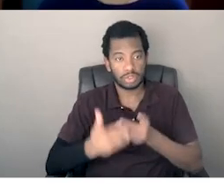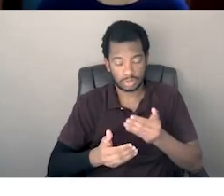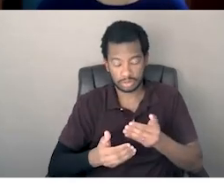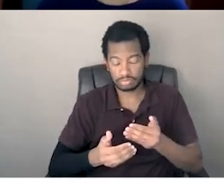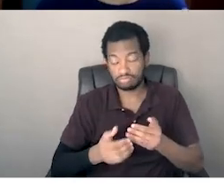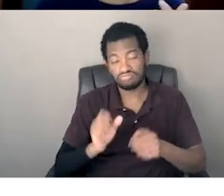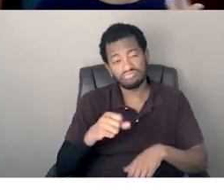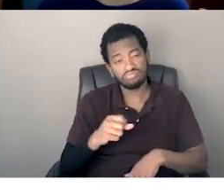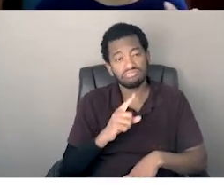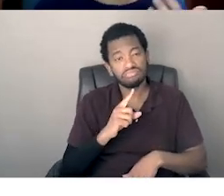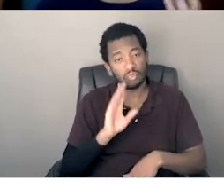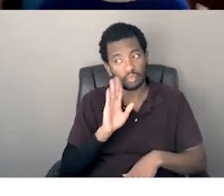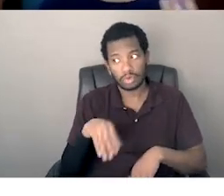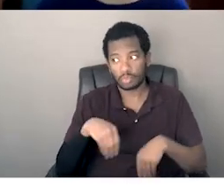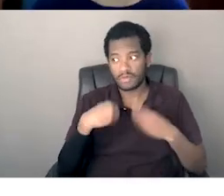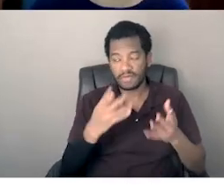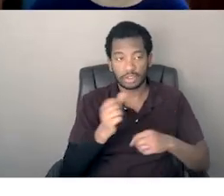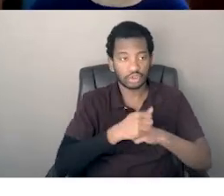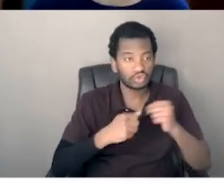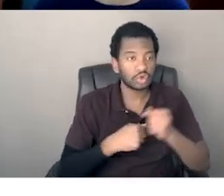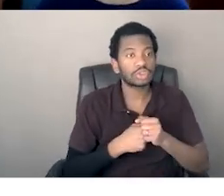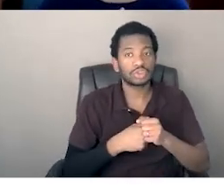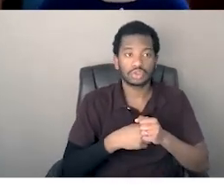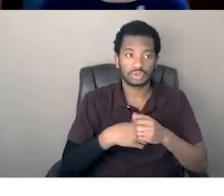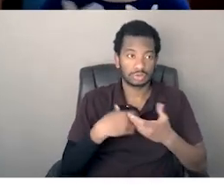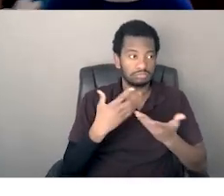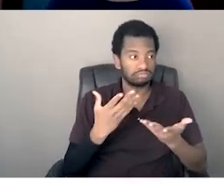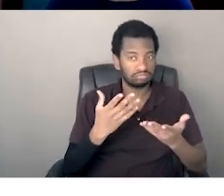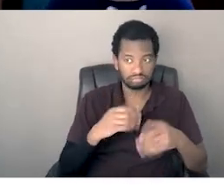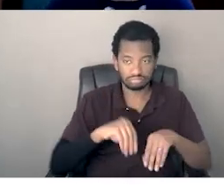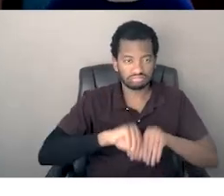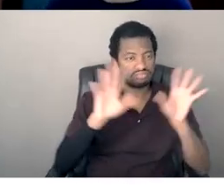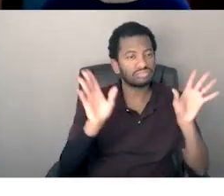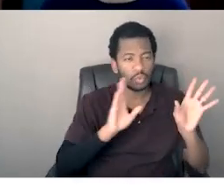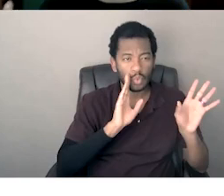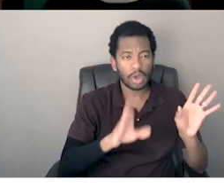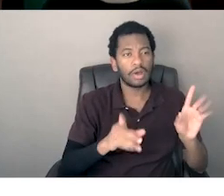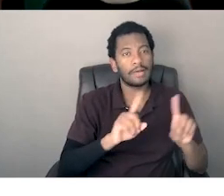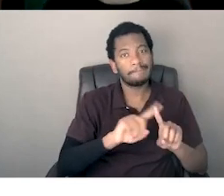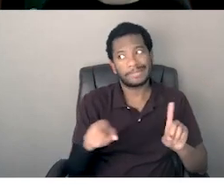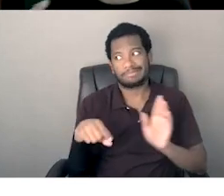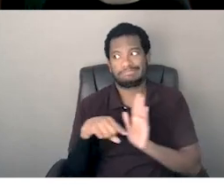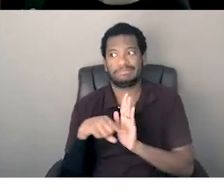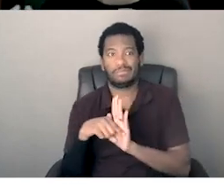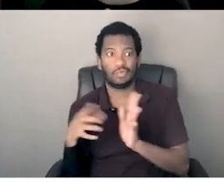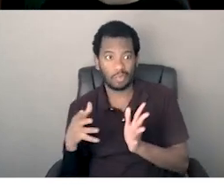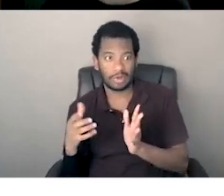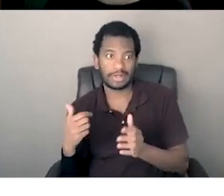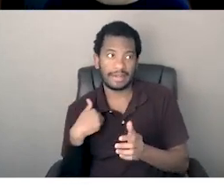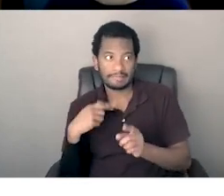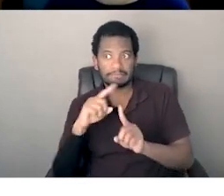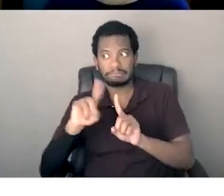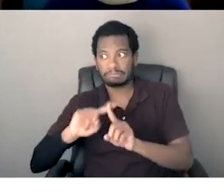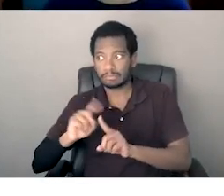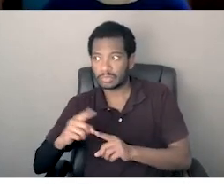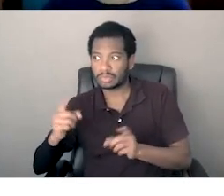and brings things, it makes things transparent. And on the other hand, there are also all these pieces that are confusing and